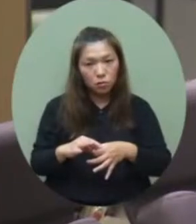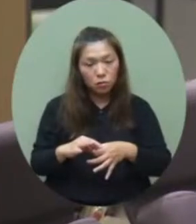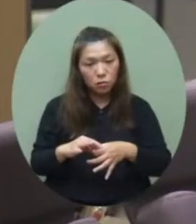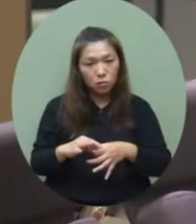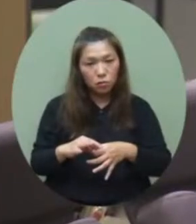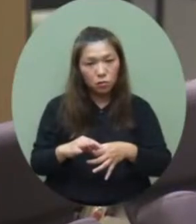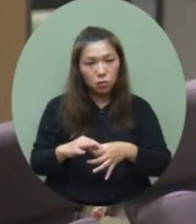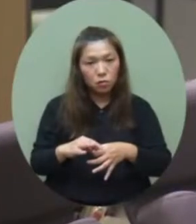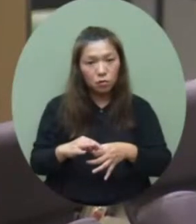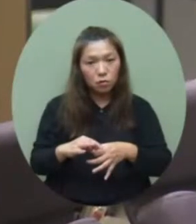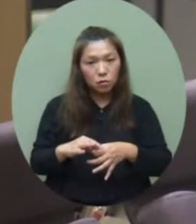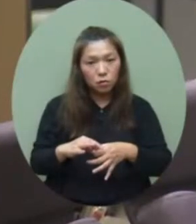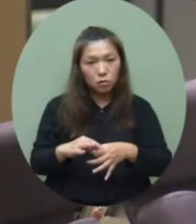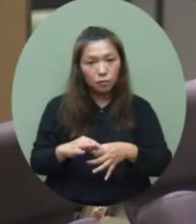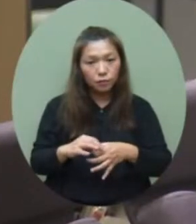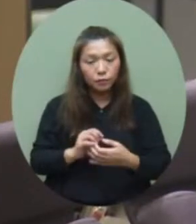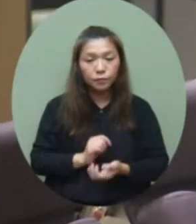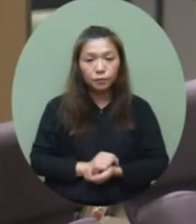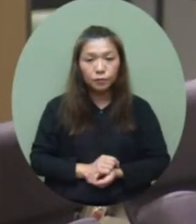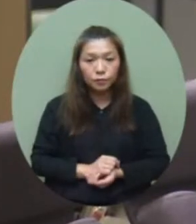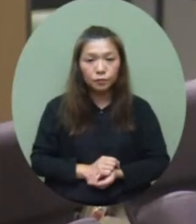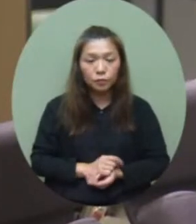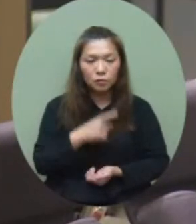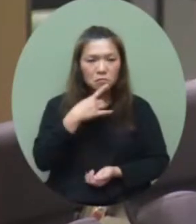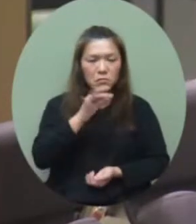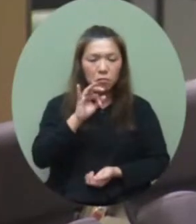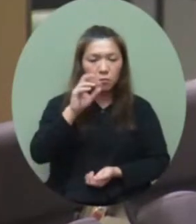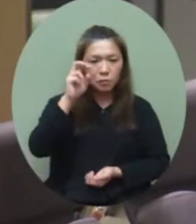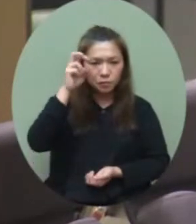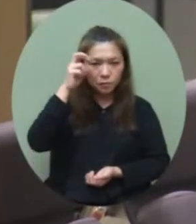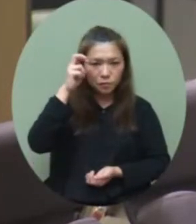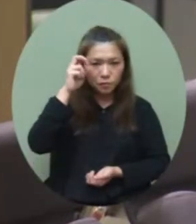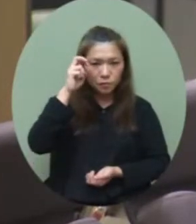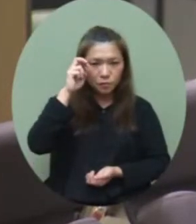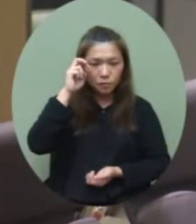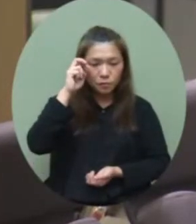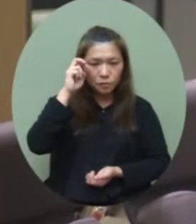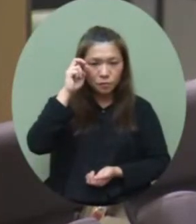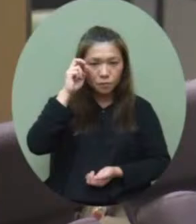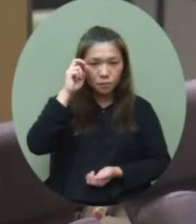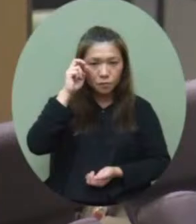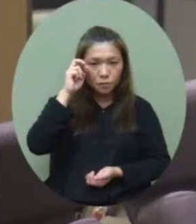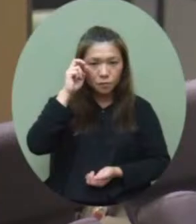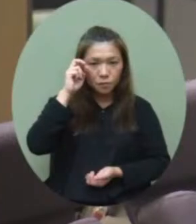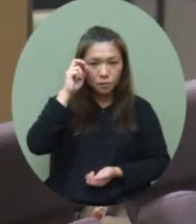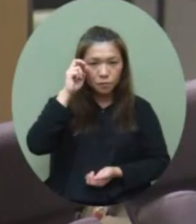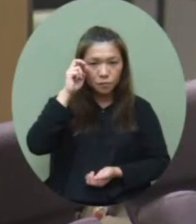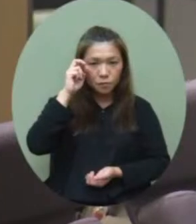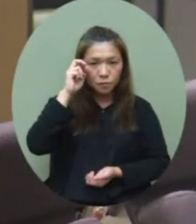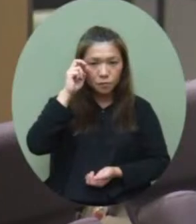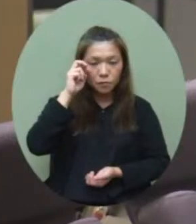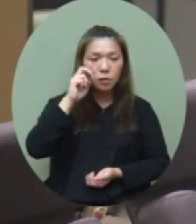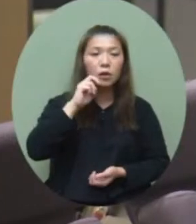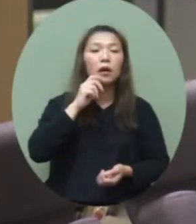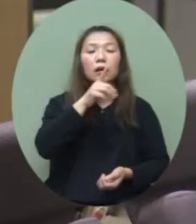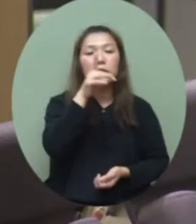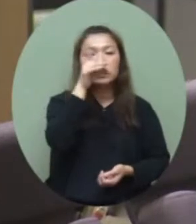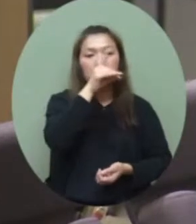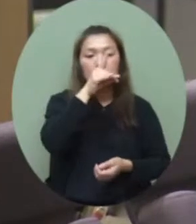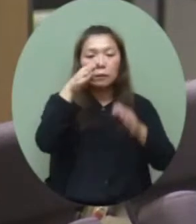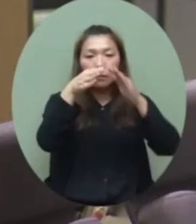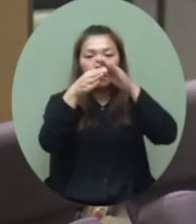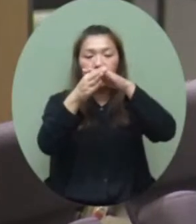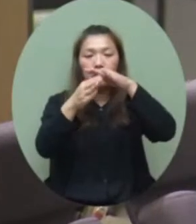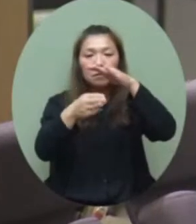to remove the RAT testing rule before going to bars and clubs. Yesterday, we saw the